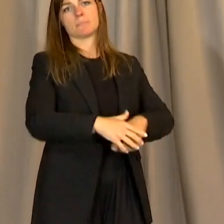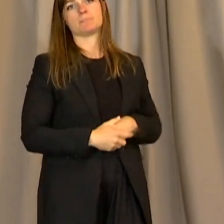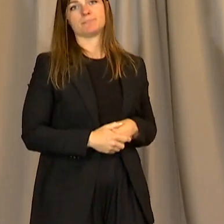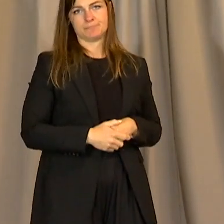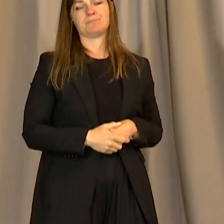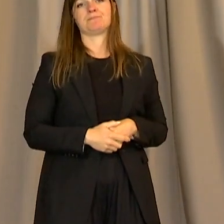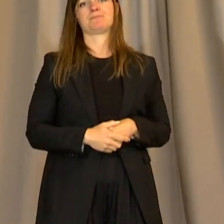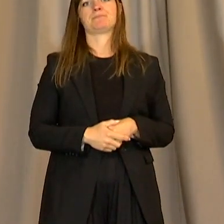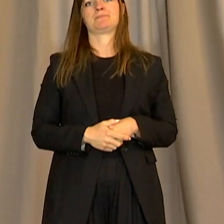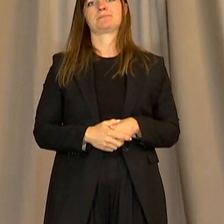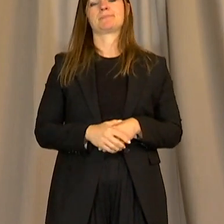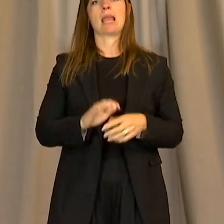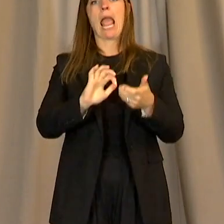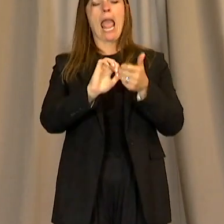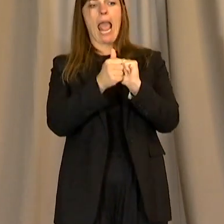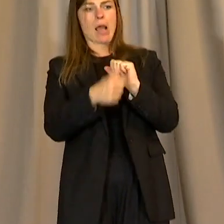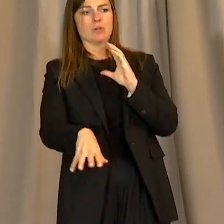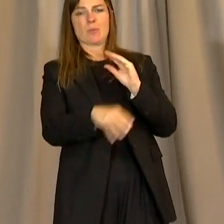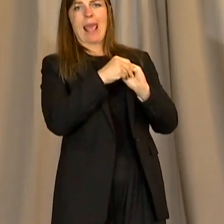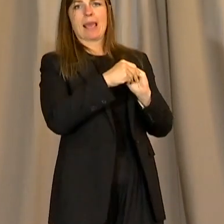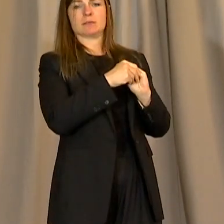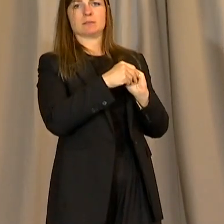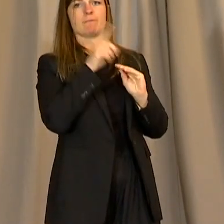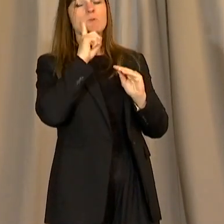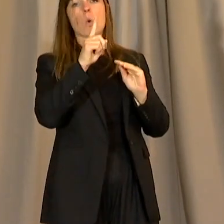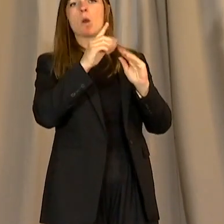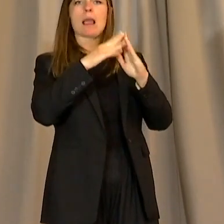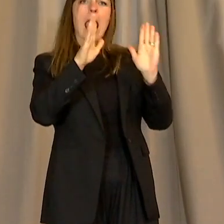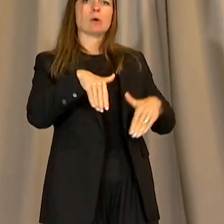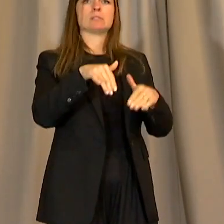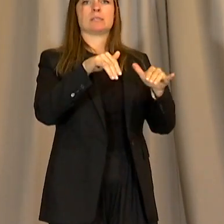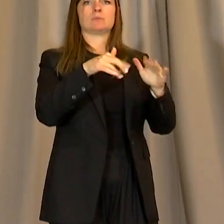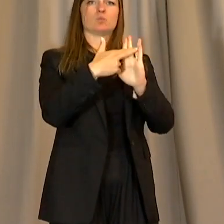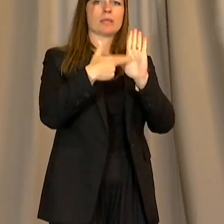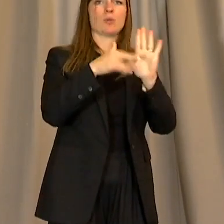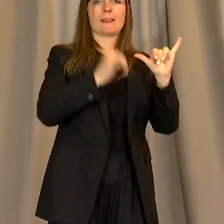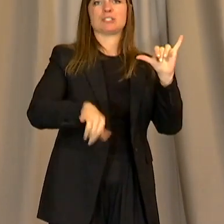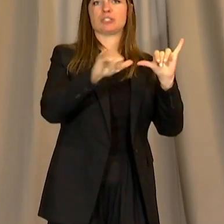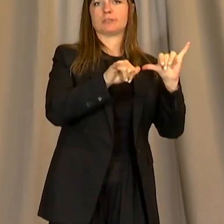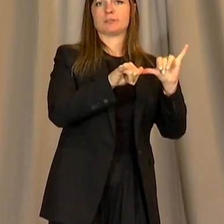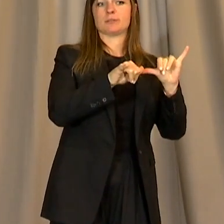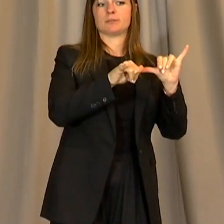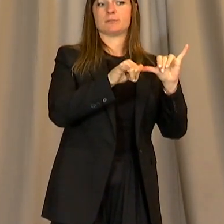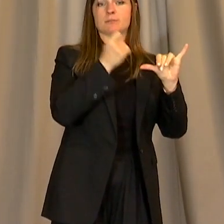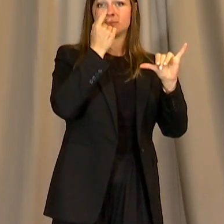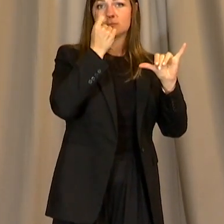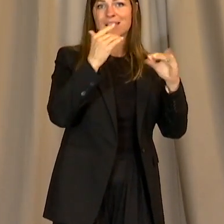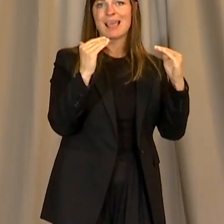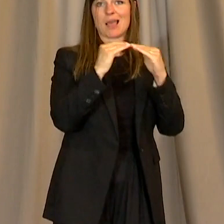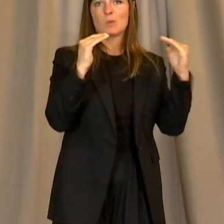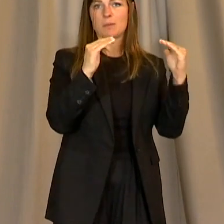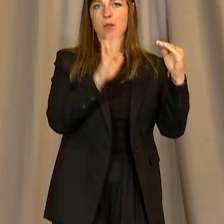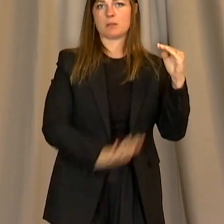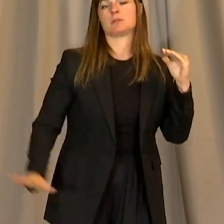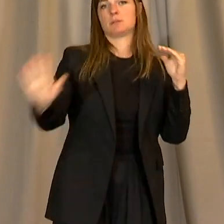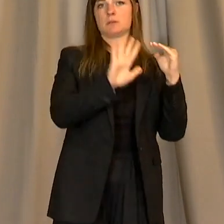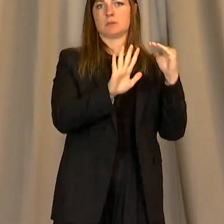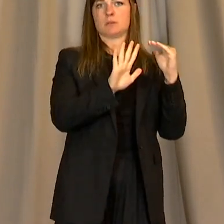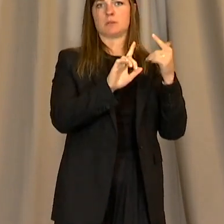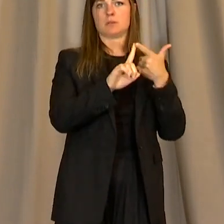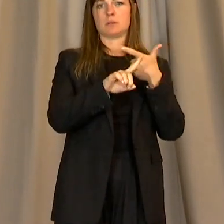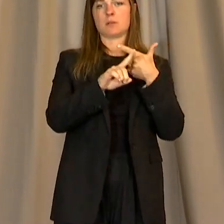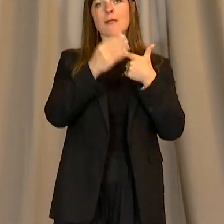How are you writing in housing regulations that are equitable? How are you addressing